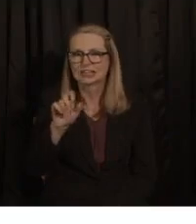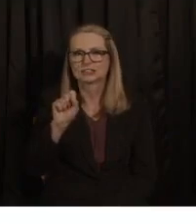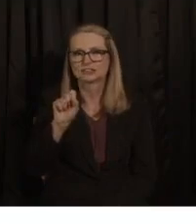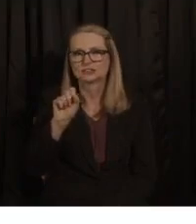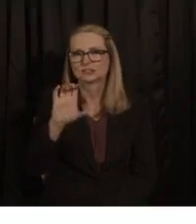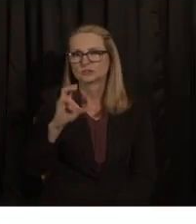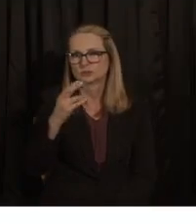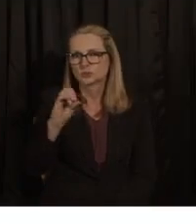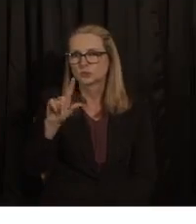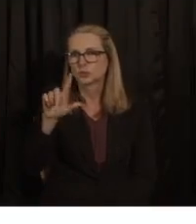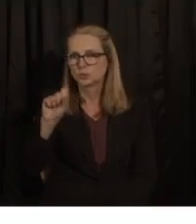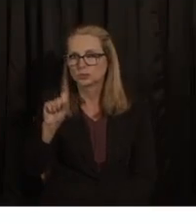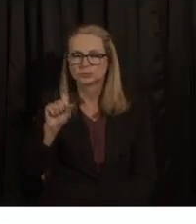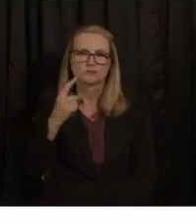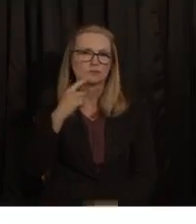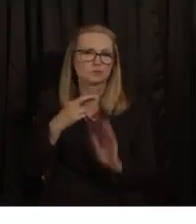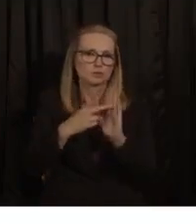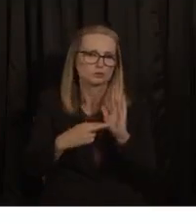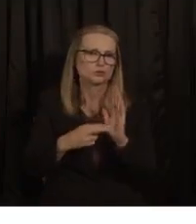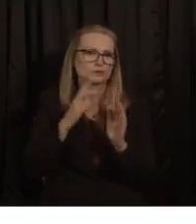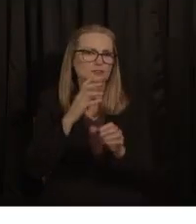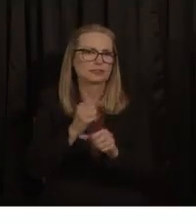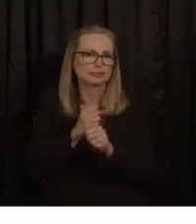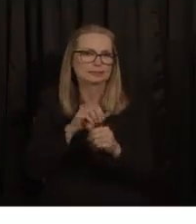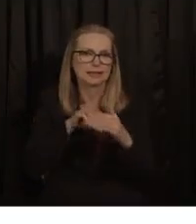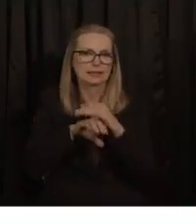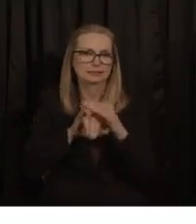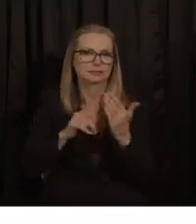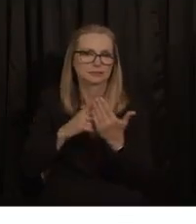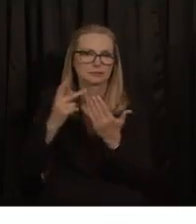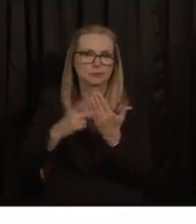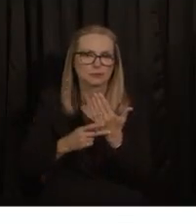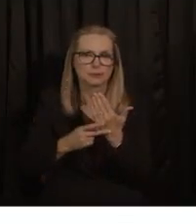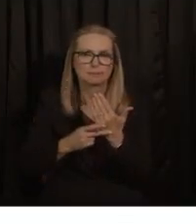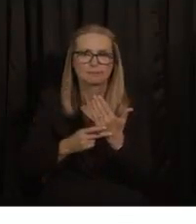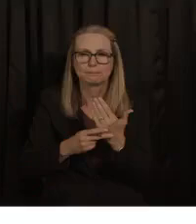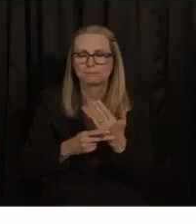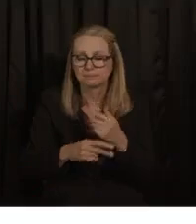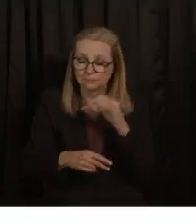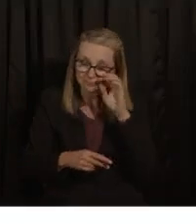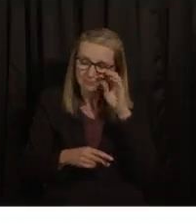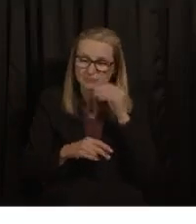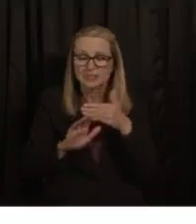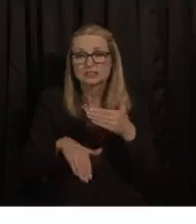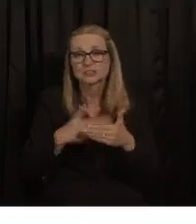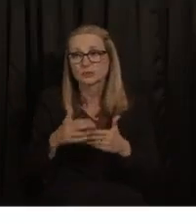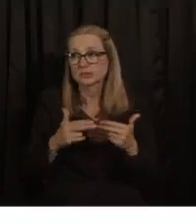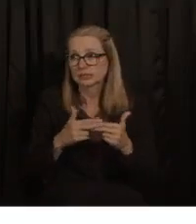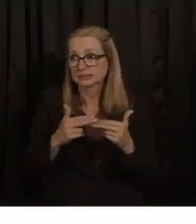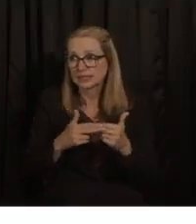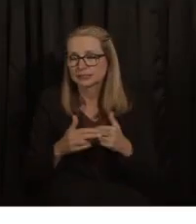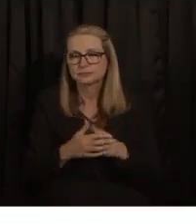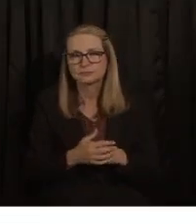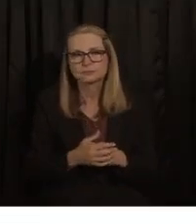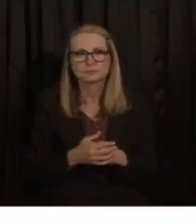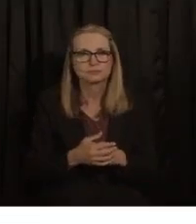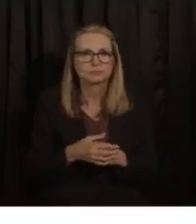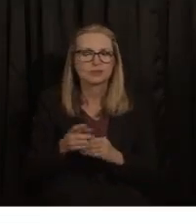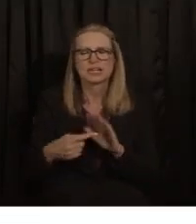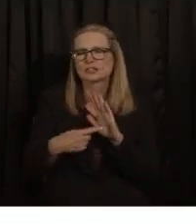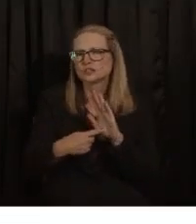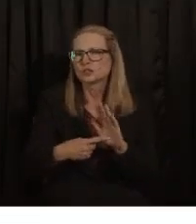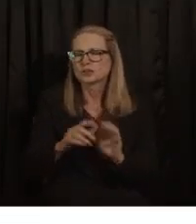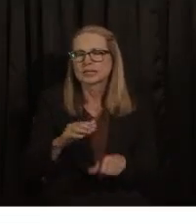is where you can sign up for this program. Next slide. Some more details on our rapid at-home